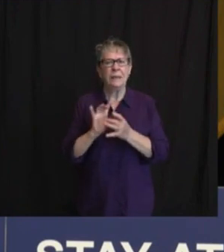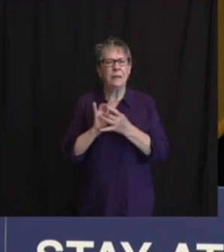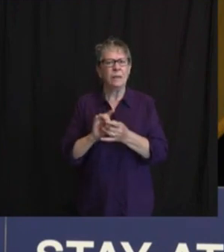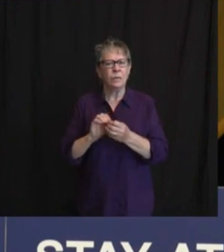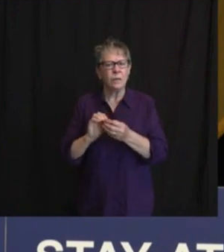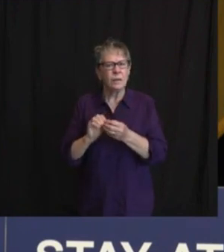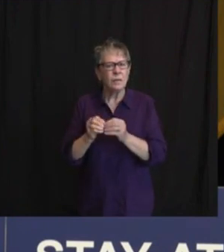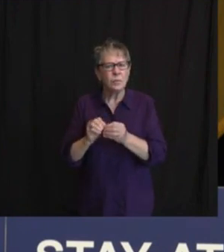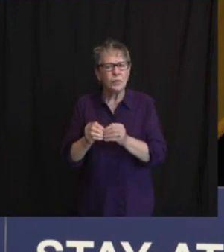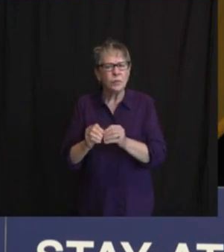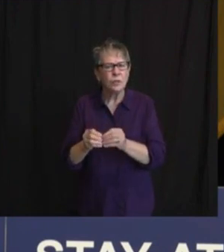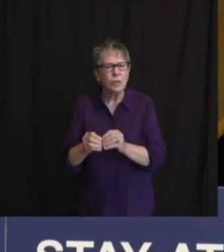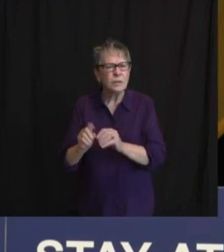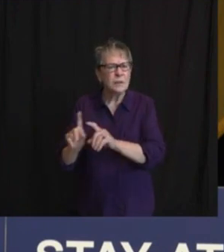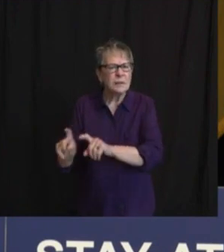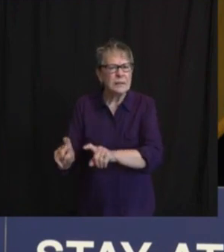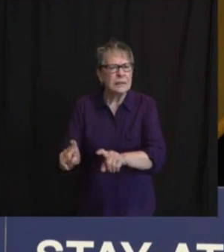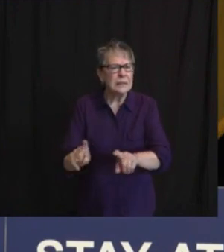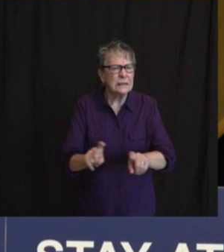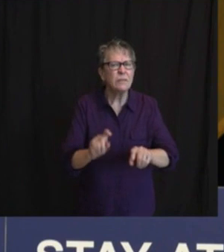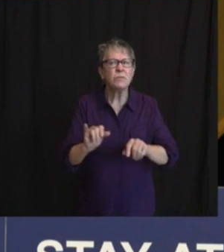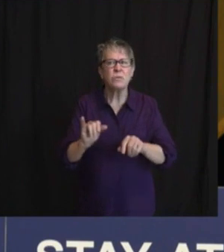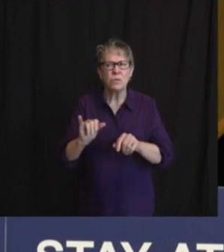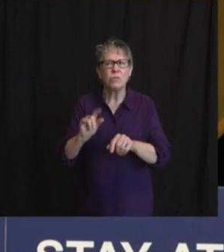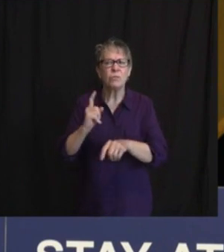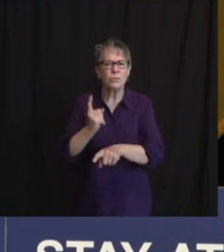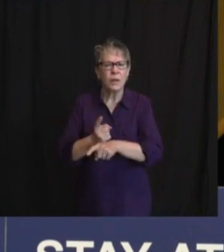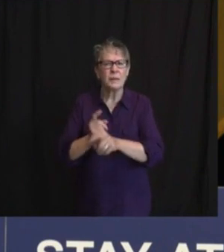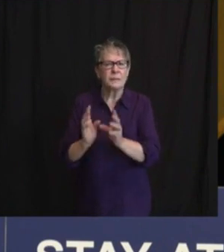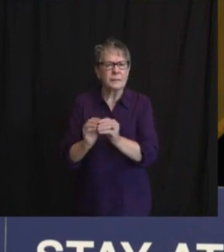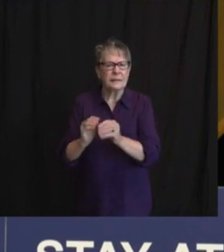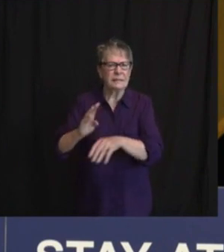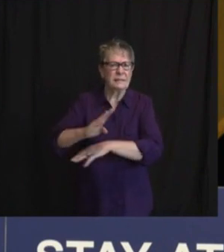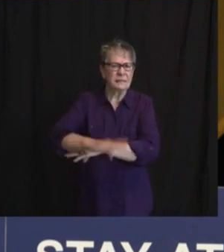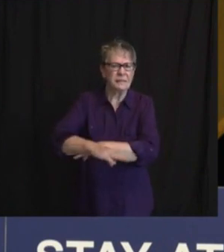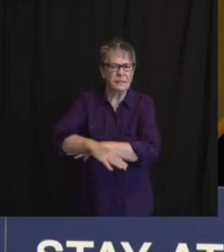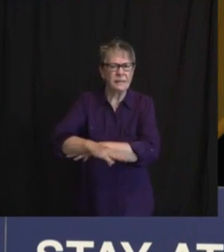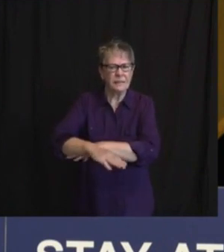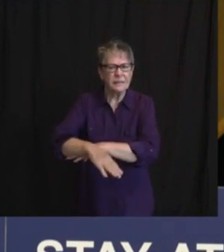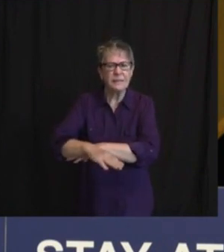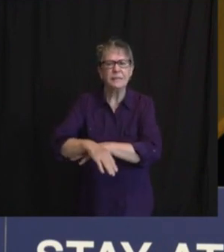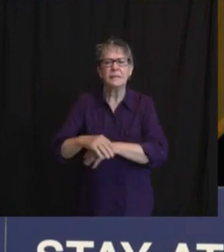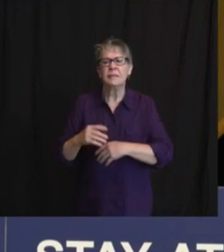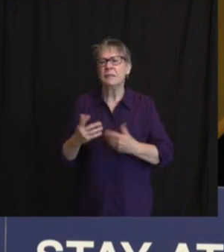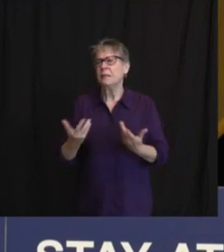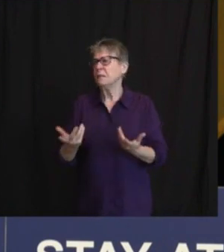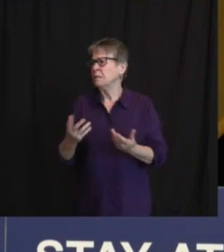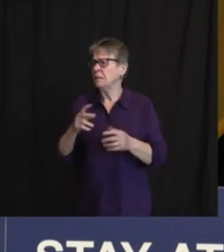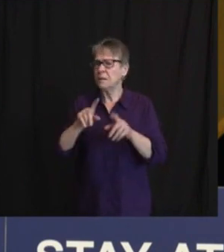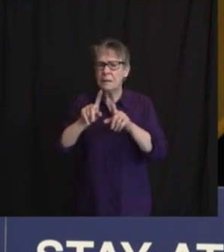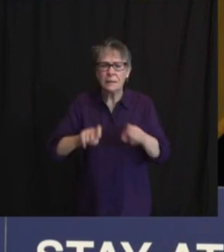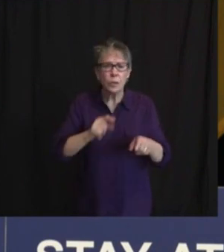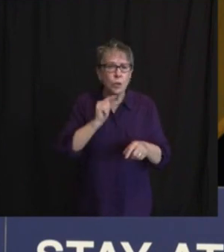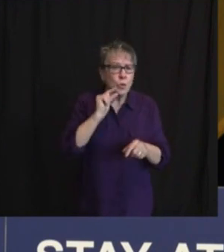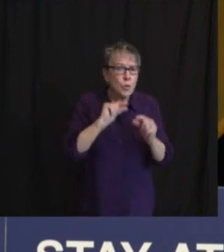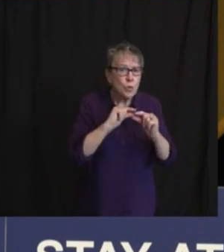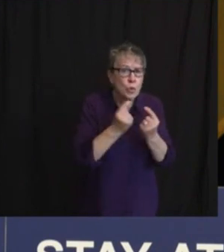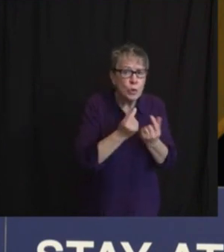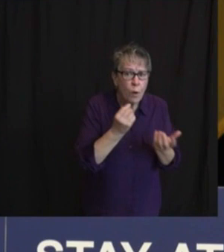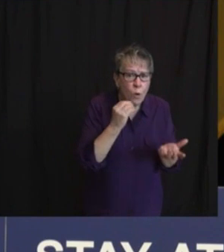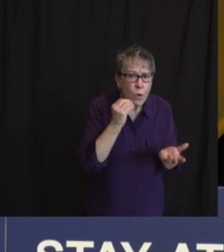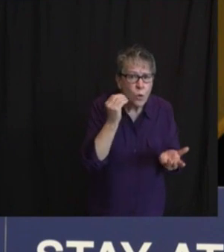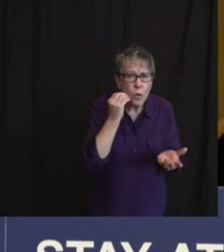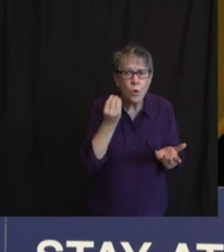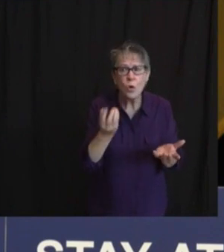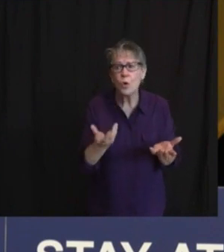of the group homes that we're responsible for, the populations that each and every department is responsible for, whether